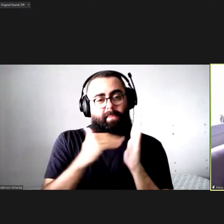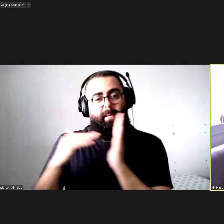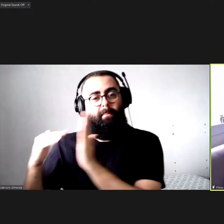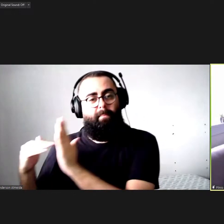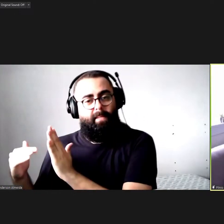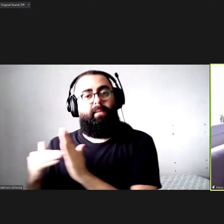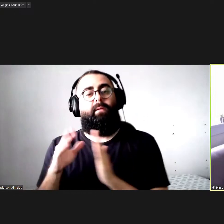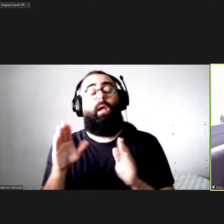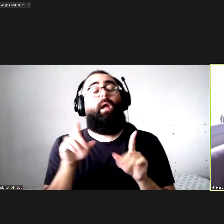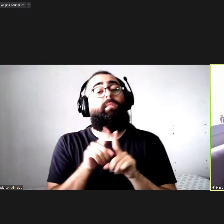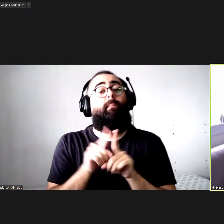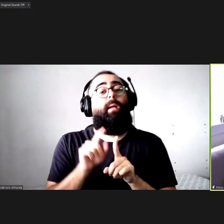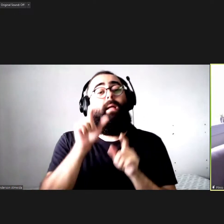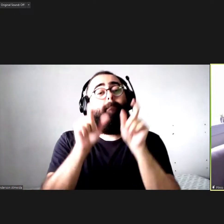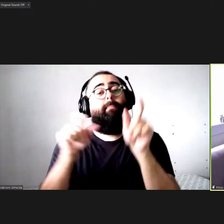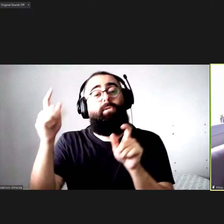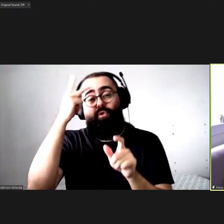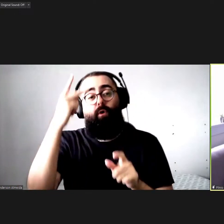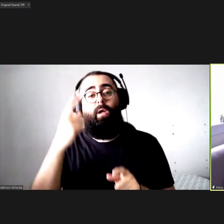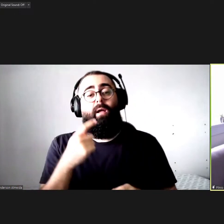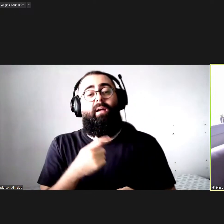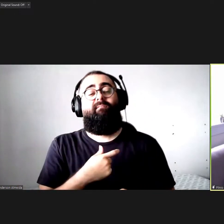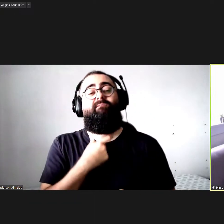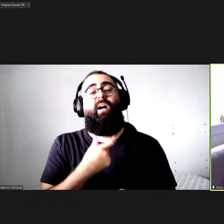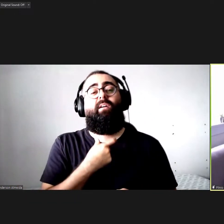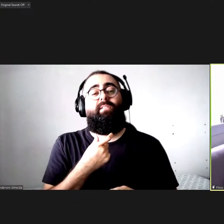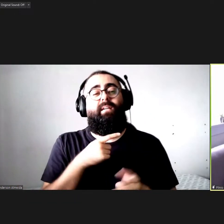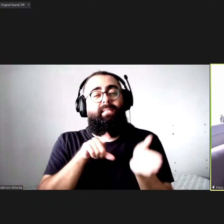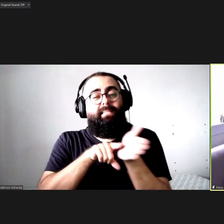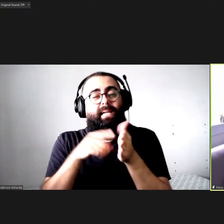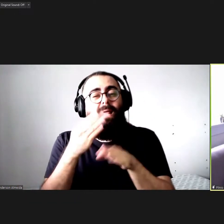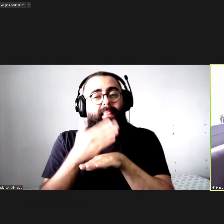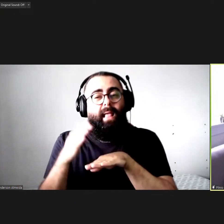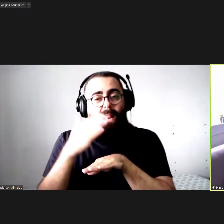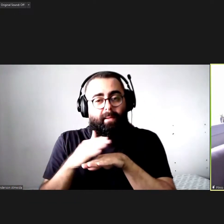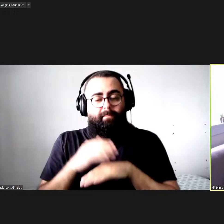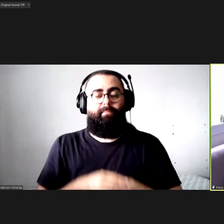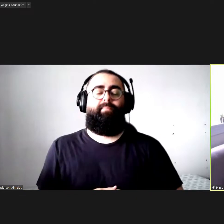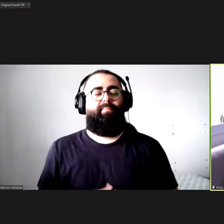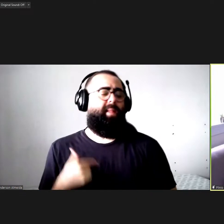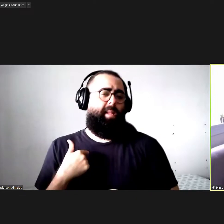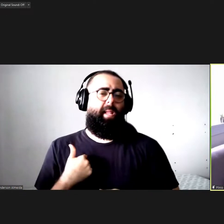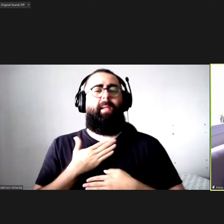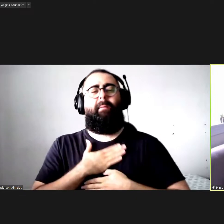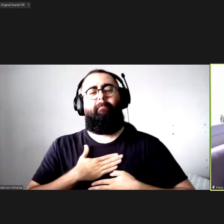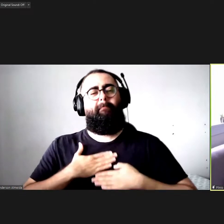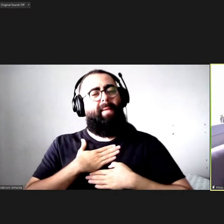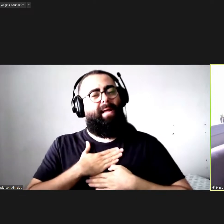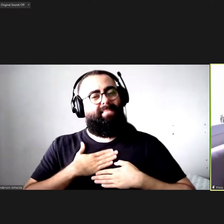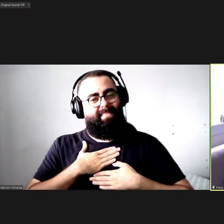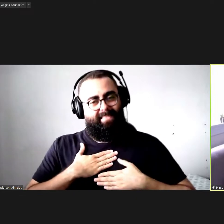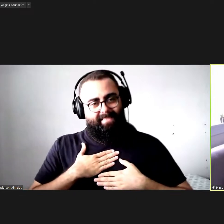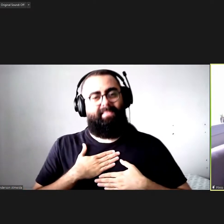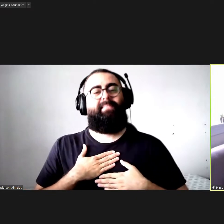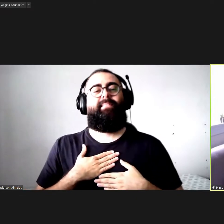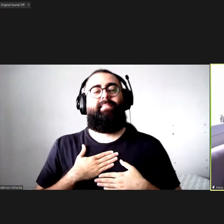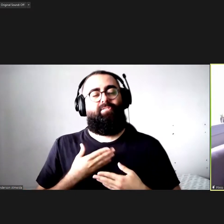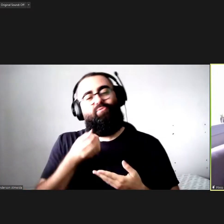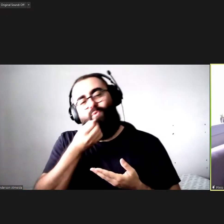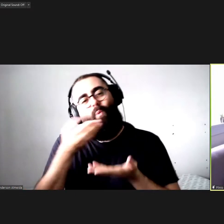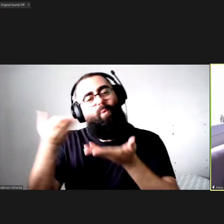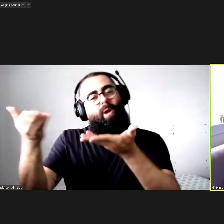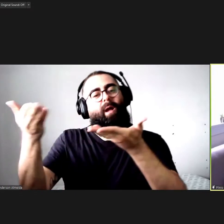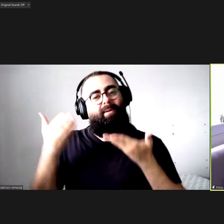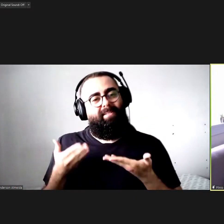therapies for neurogenic language deficits. It's a great pleasure to welcome you